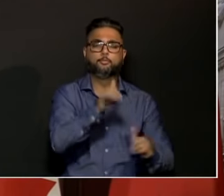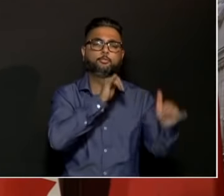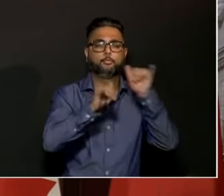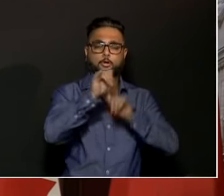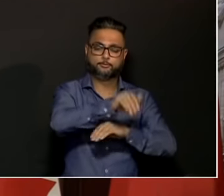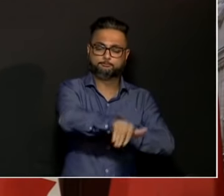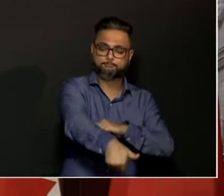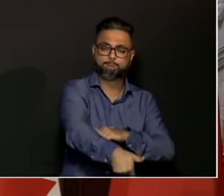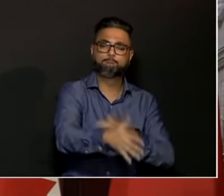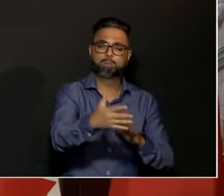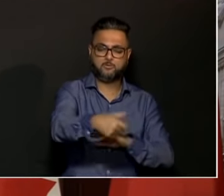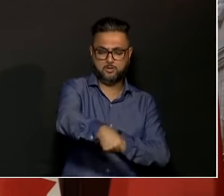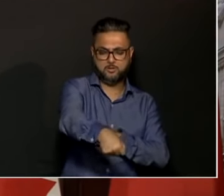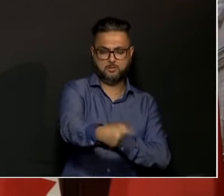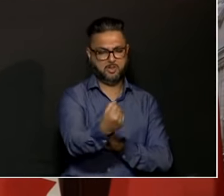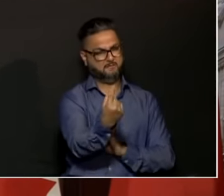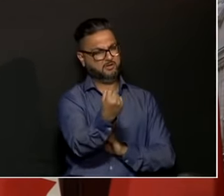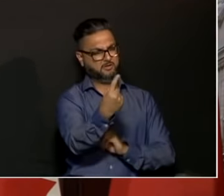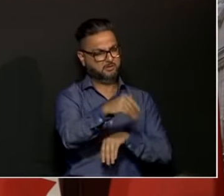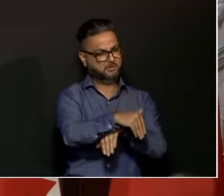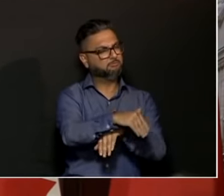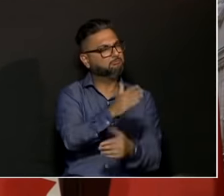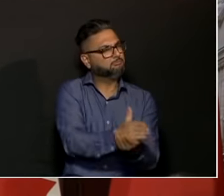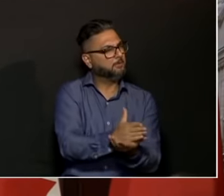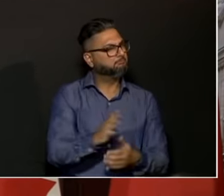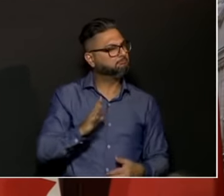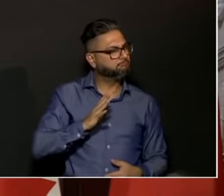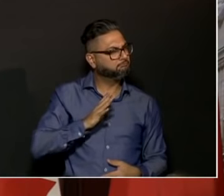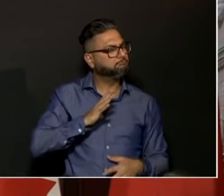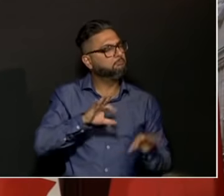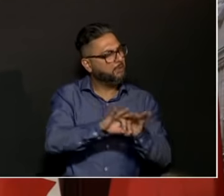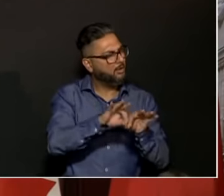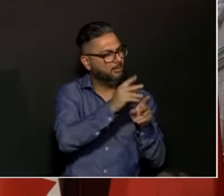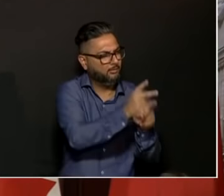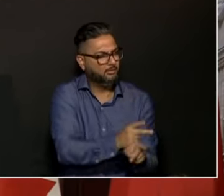It's precautionary measures moving forward. It won't